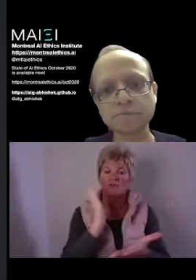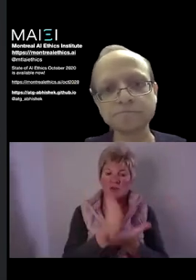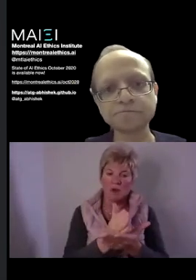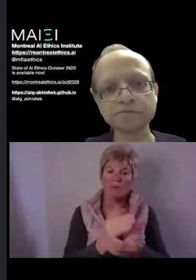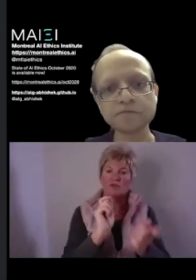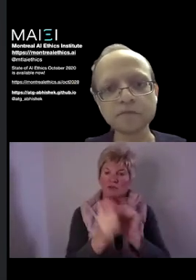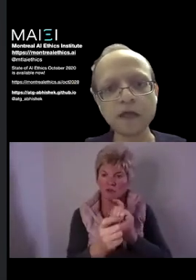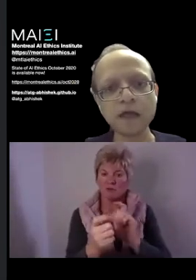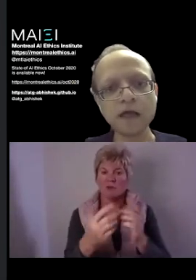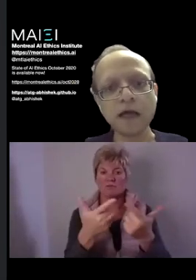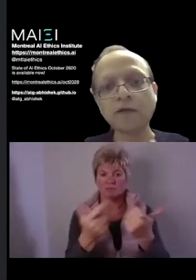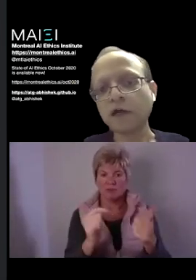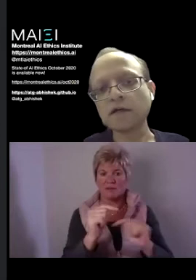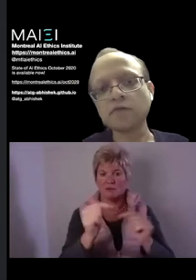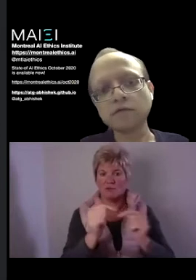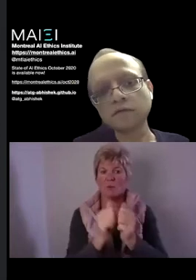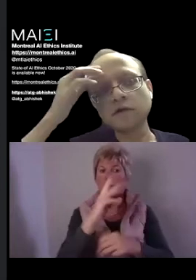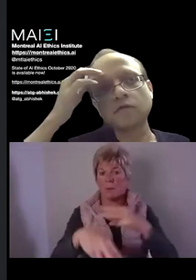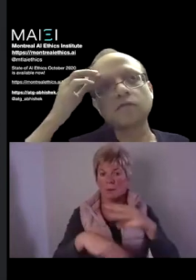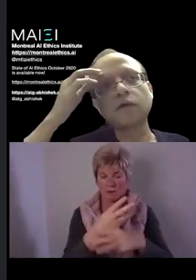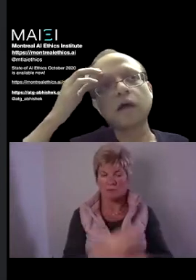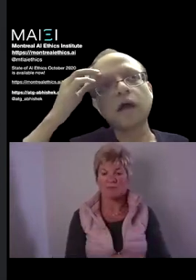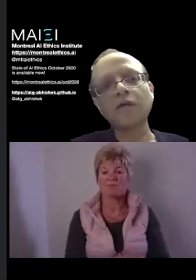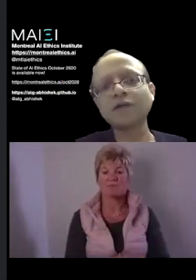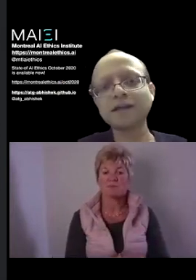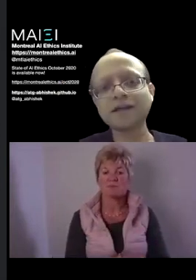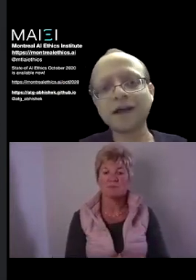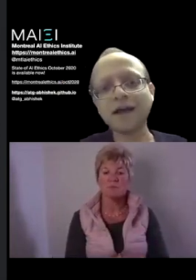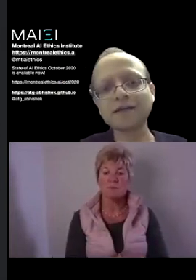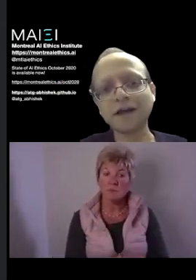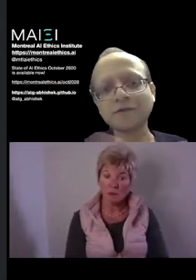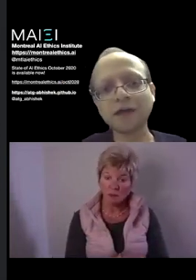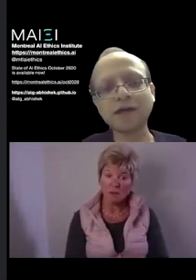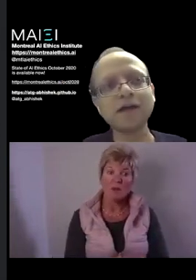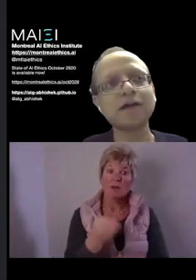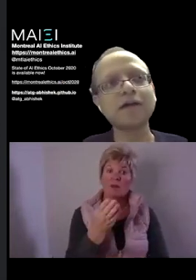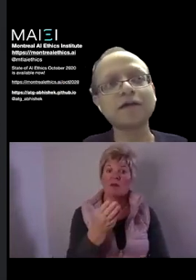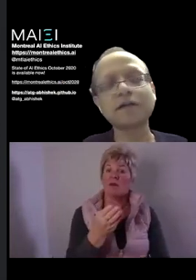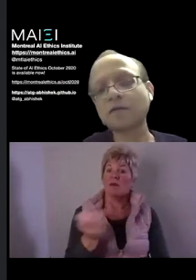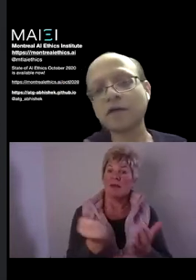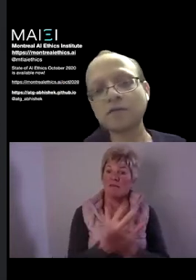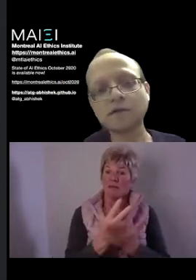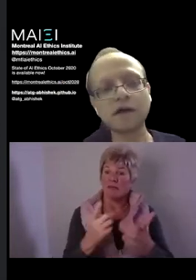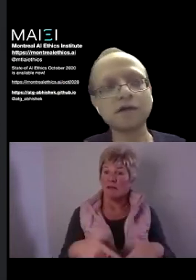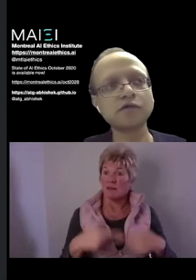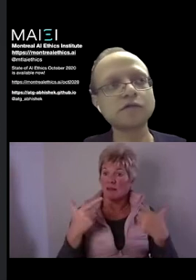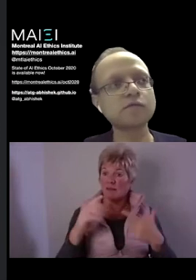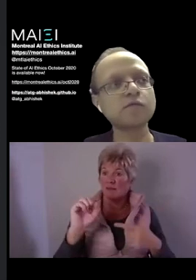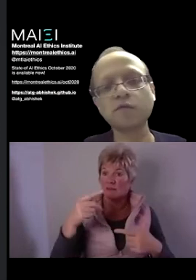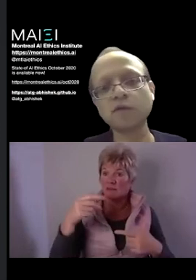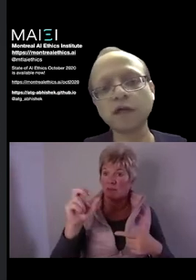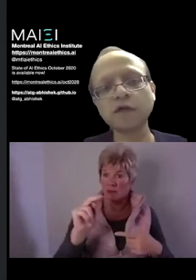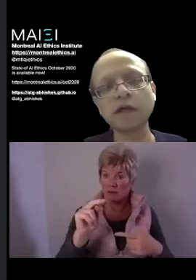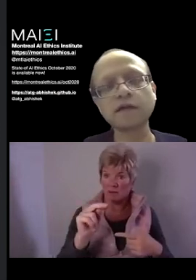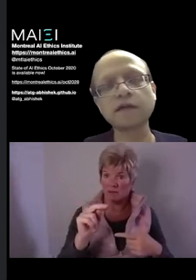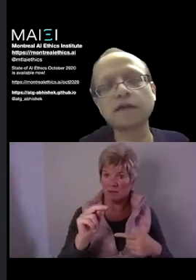world. And finally, everything has a lifespan. Sometimes,